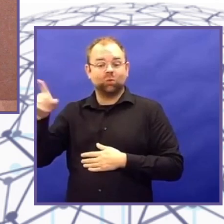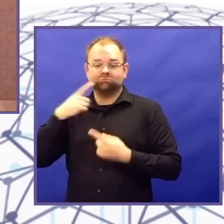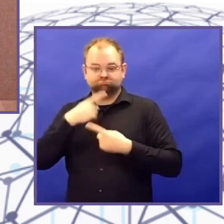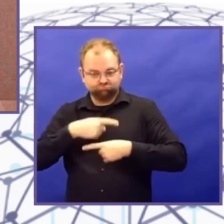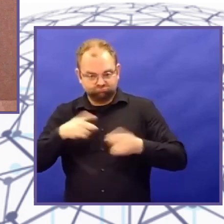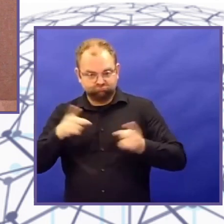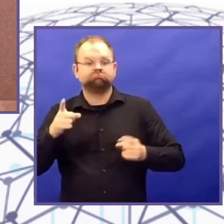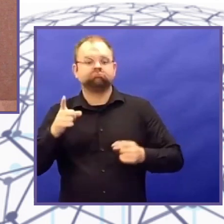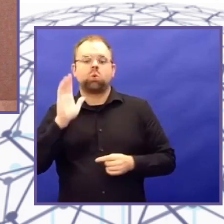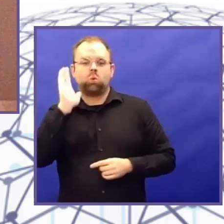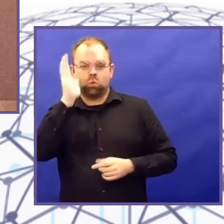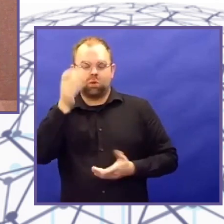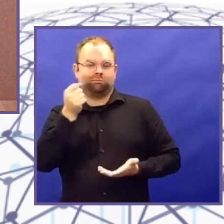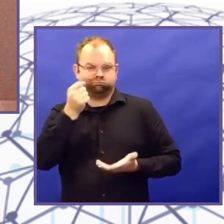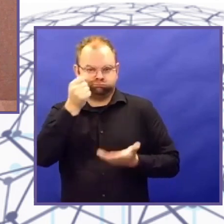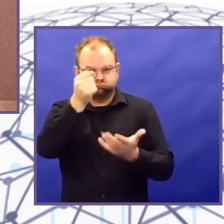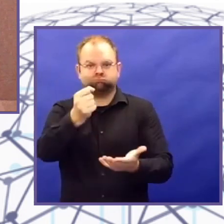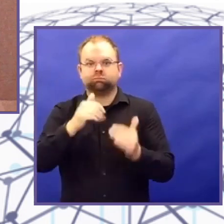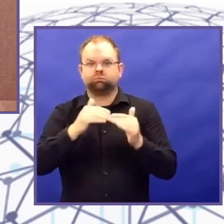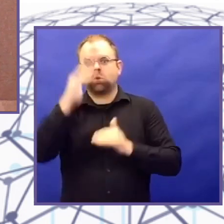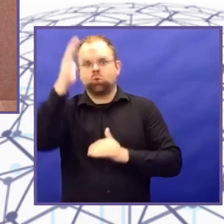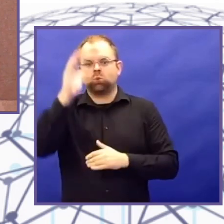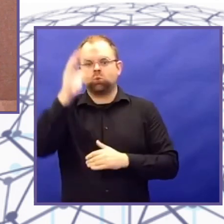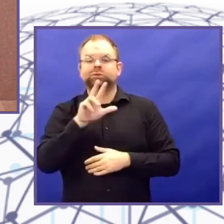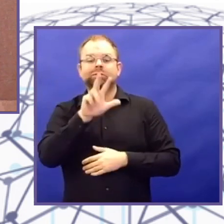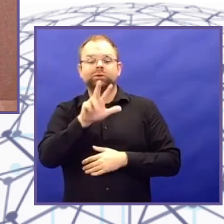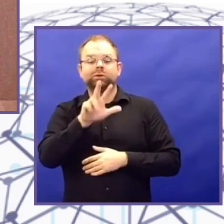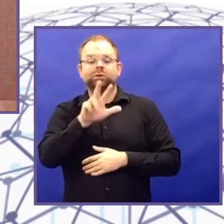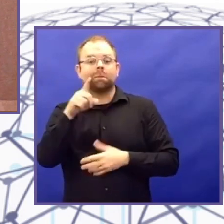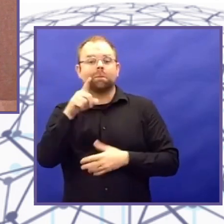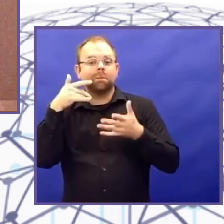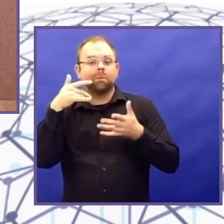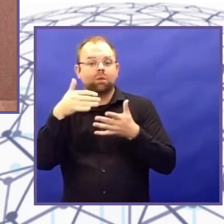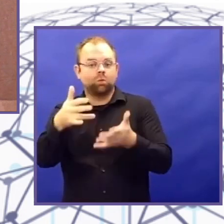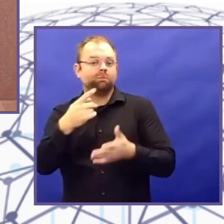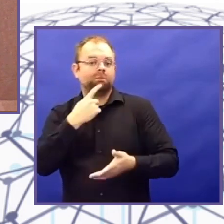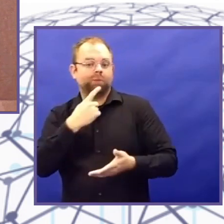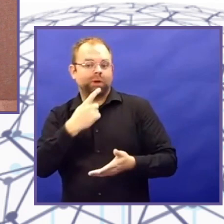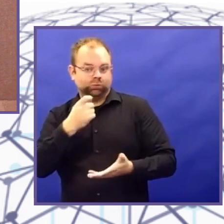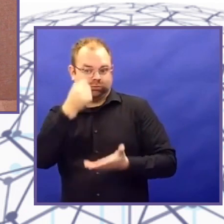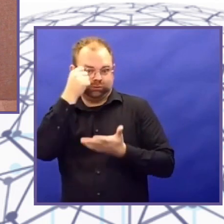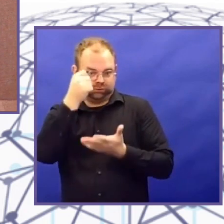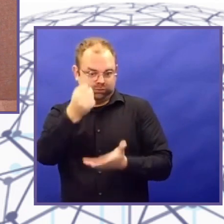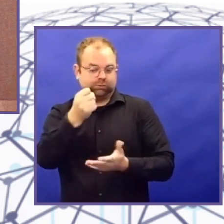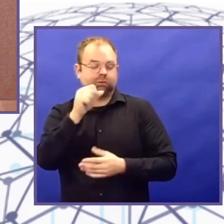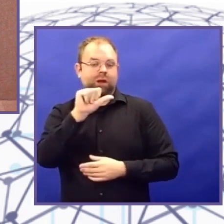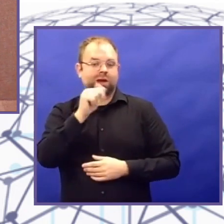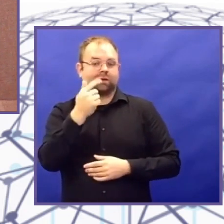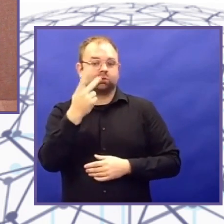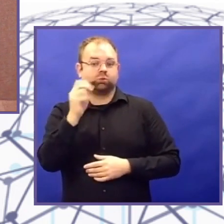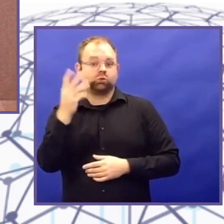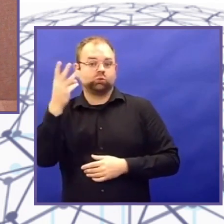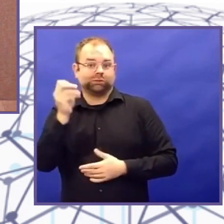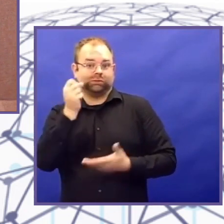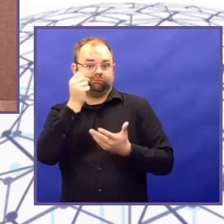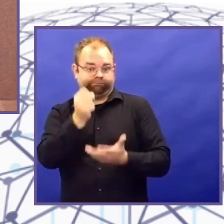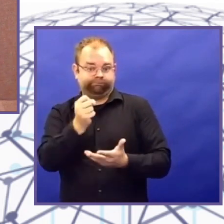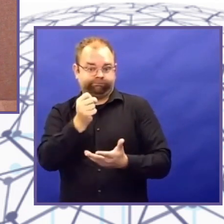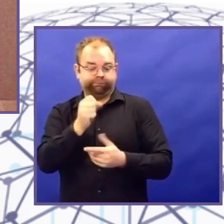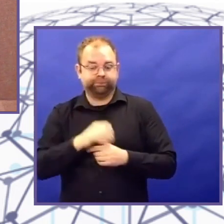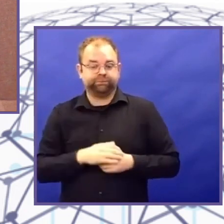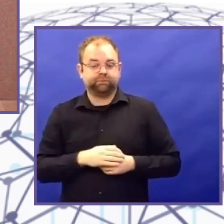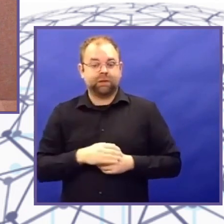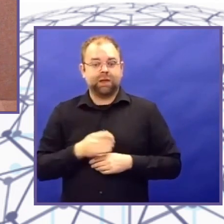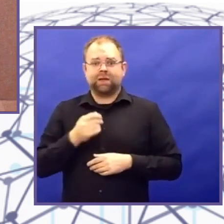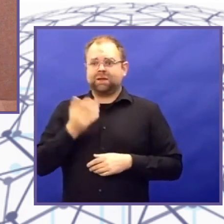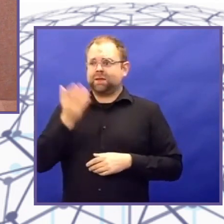really strong £50 million programme. And if you include 100% match funding, as Cathy